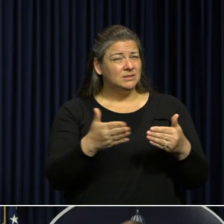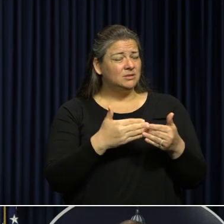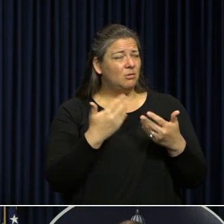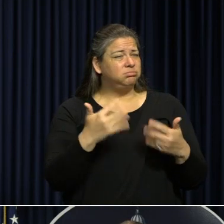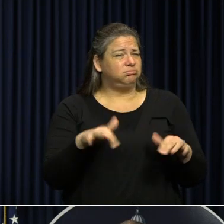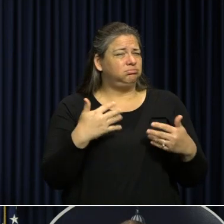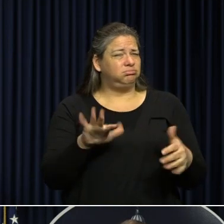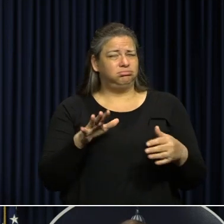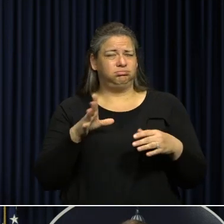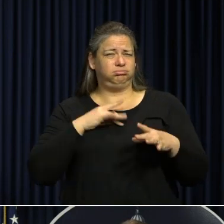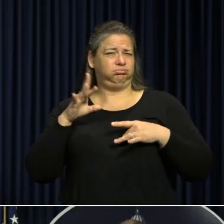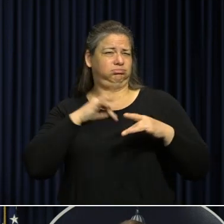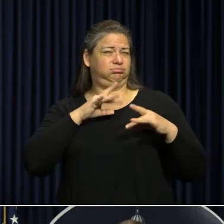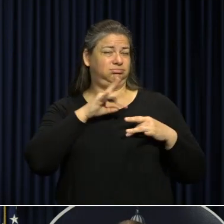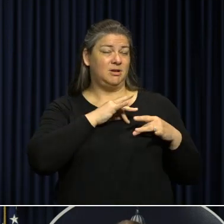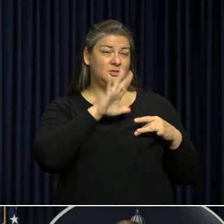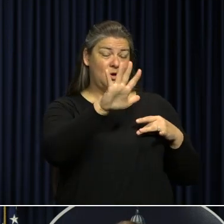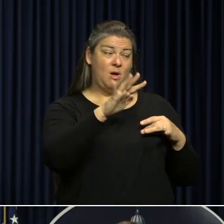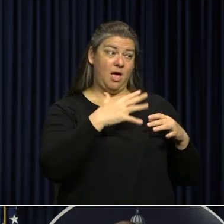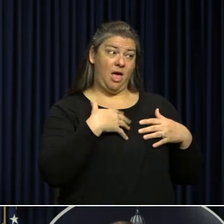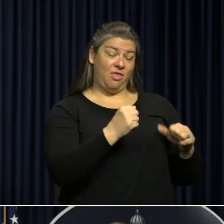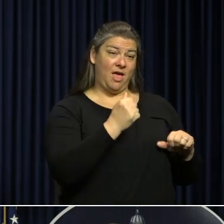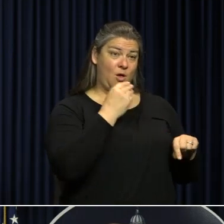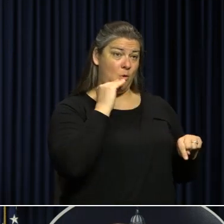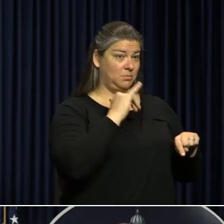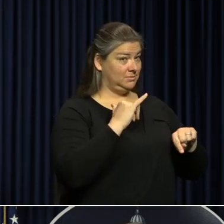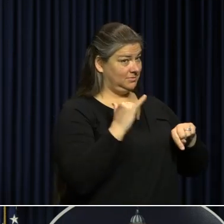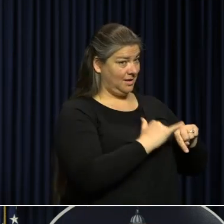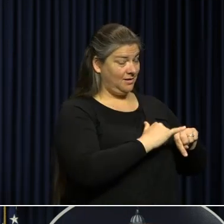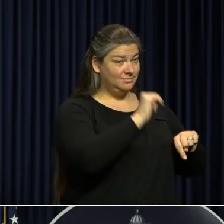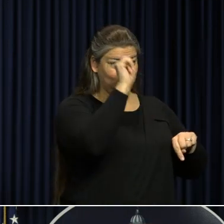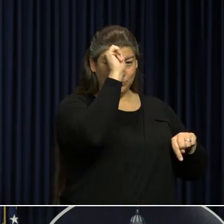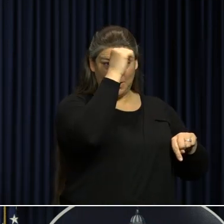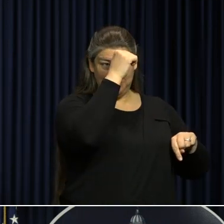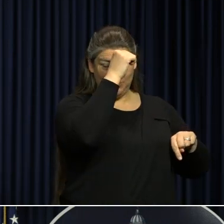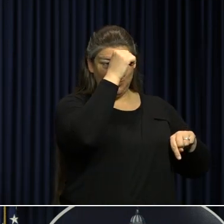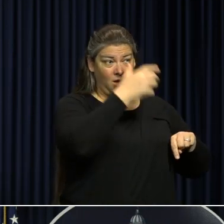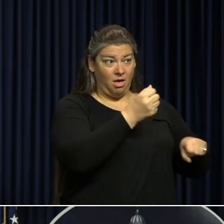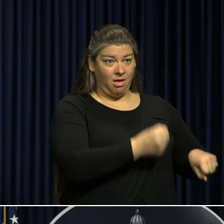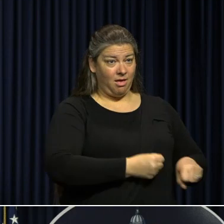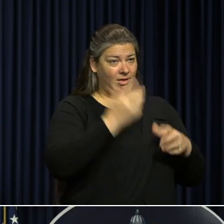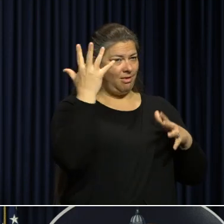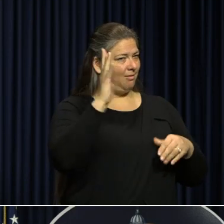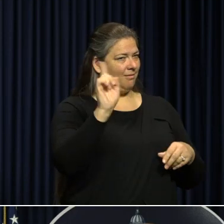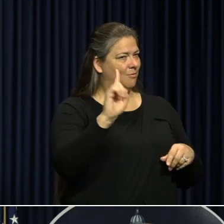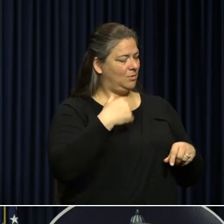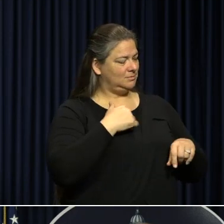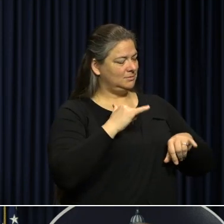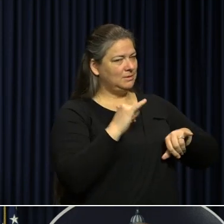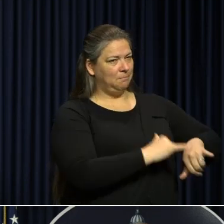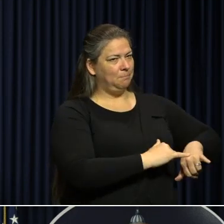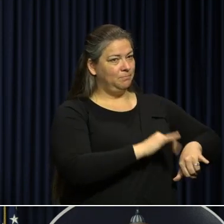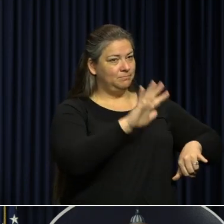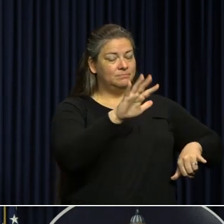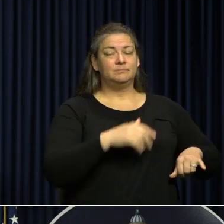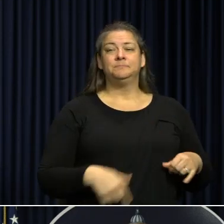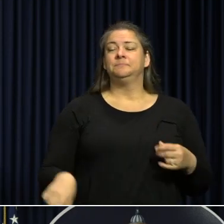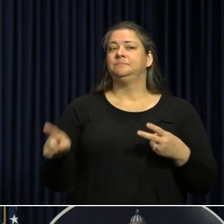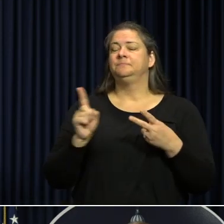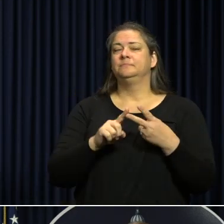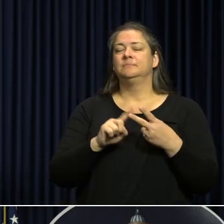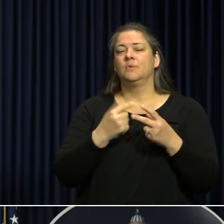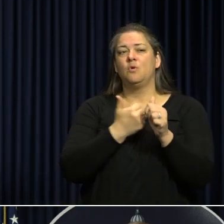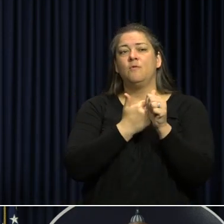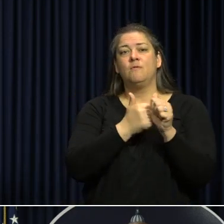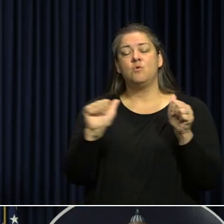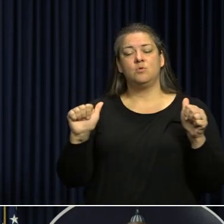healthy at home isn't going anywhere. Let's make sure we remember it and we stick to it. Avoiding crowds and gatherings of